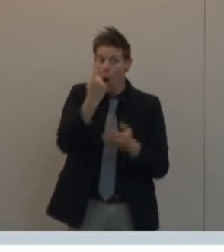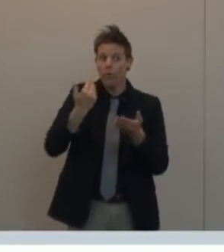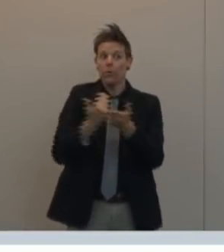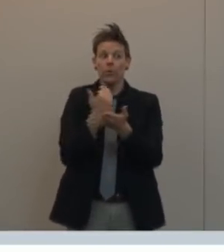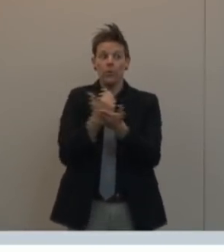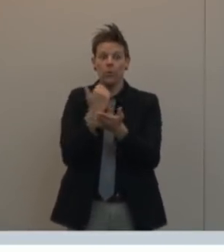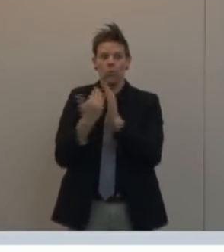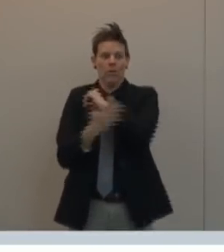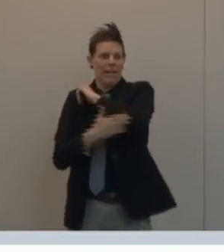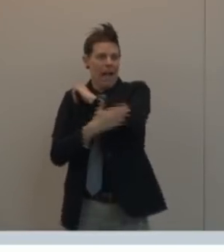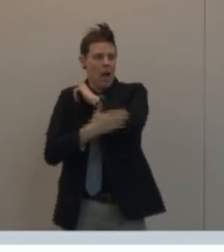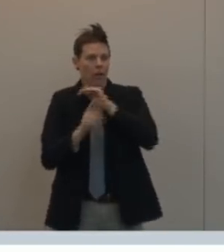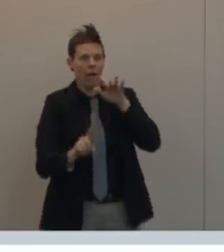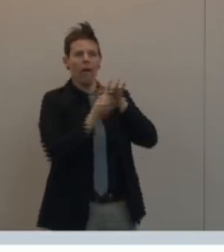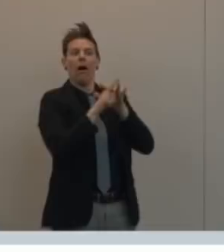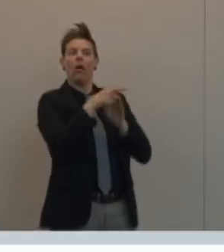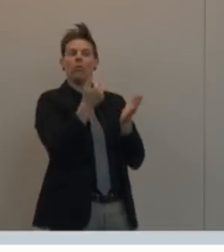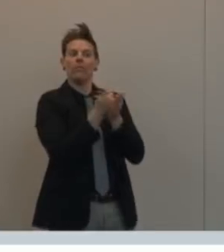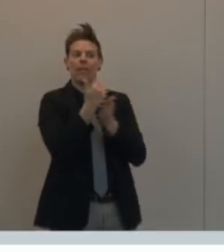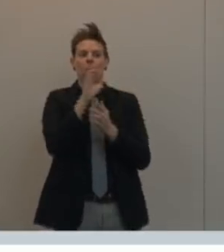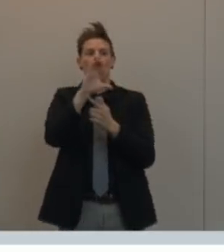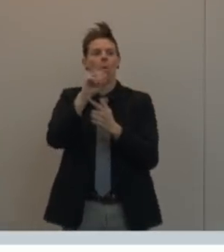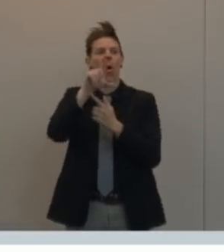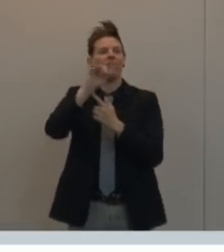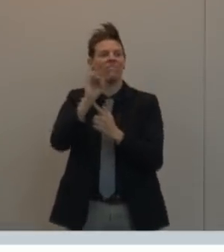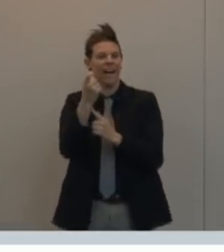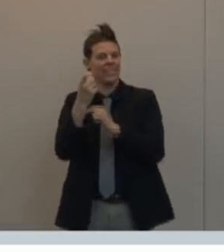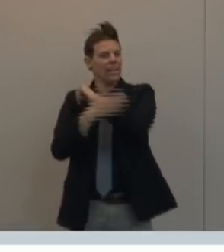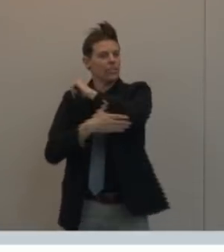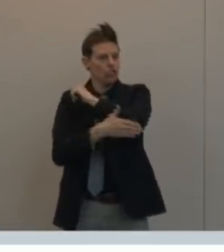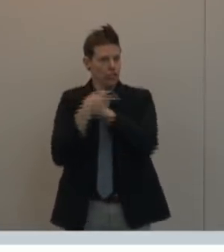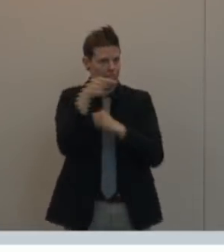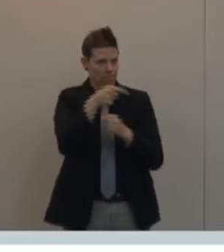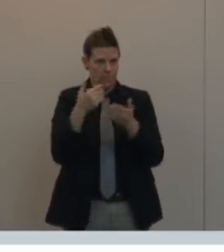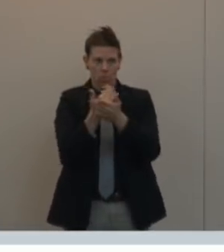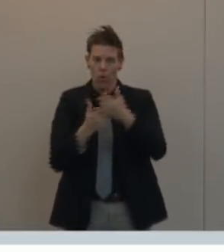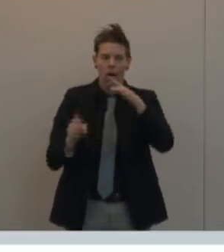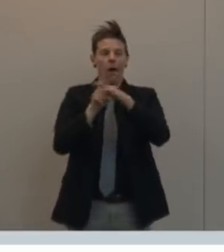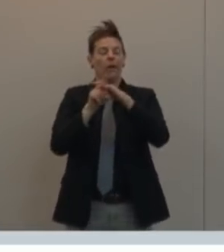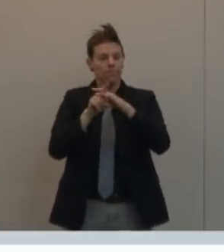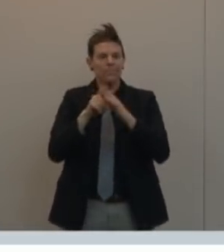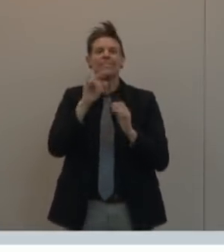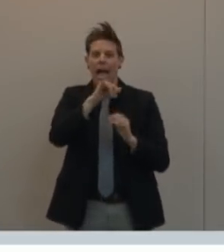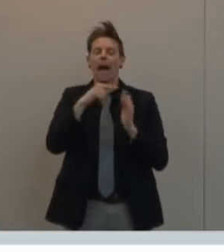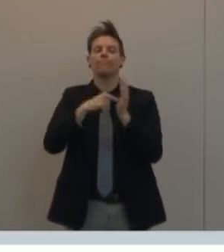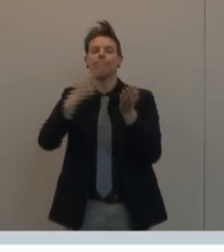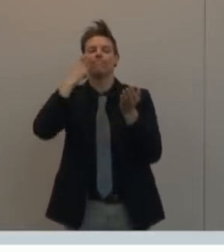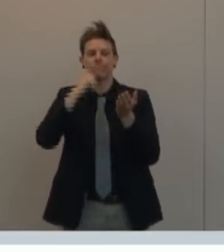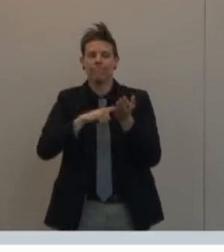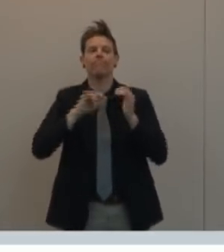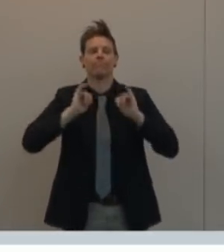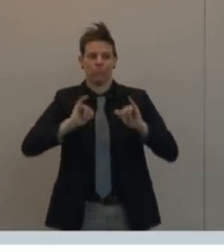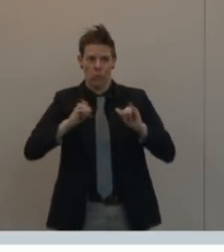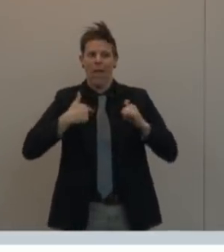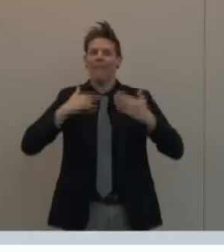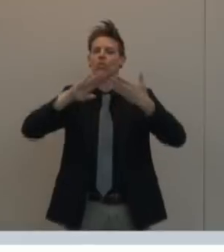County. I think, unfortunately, what this demonstrates is that we have community